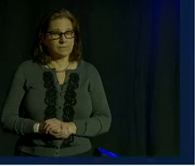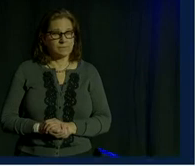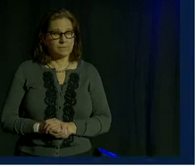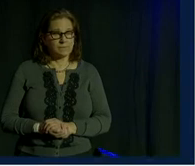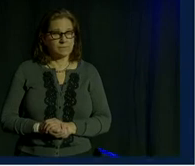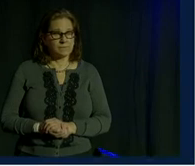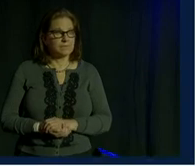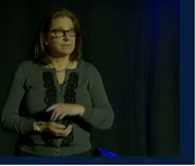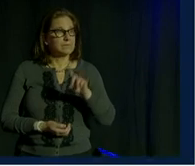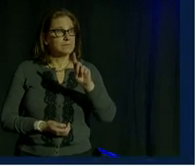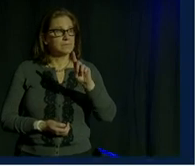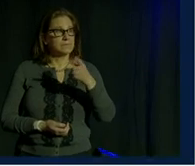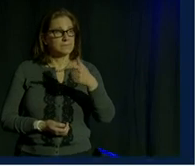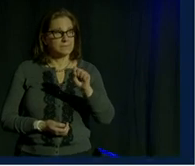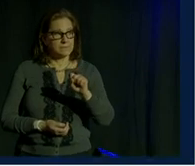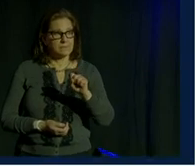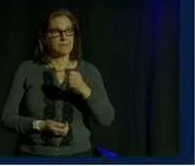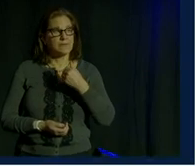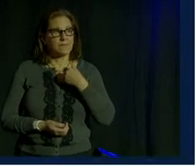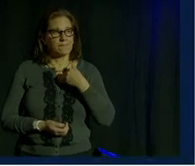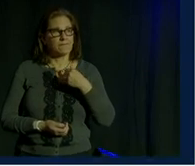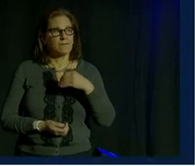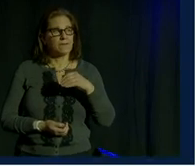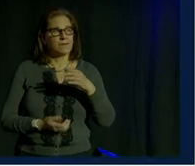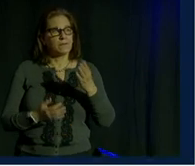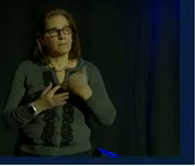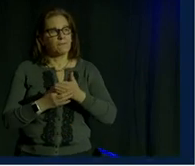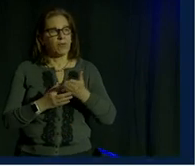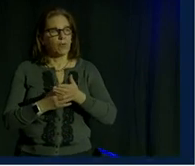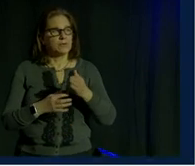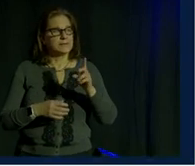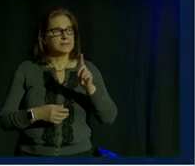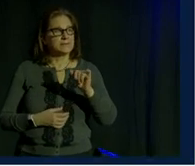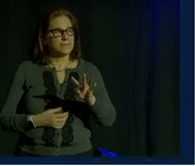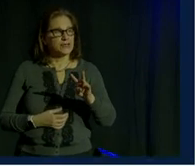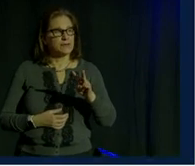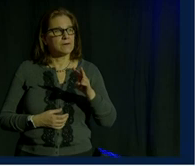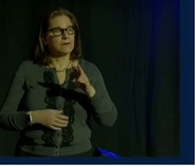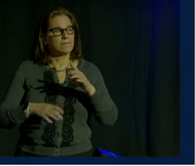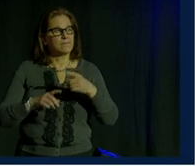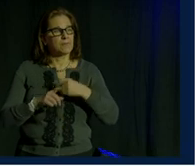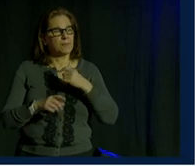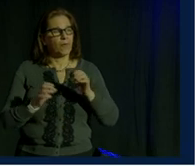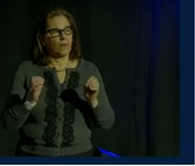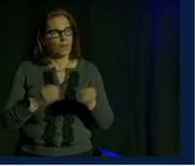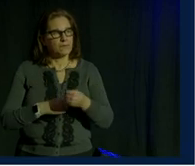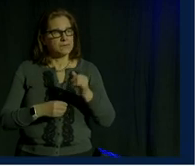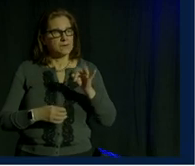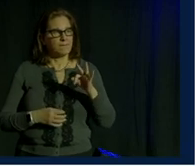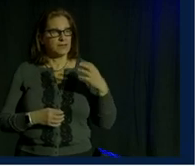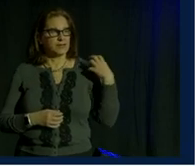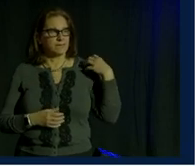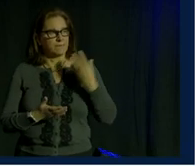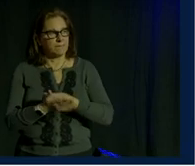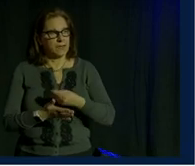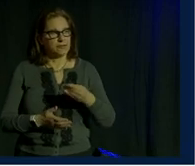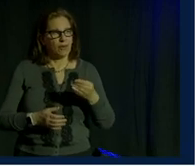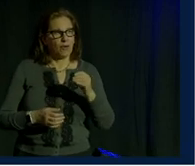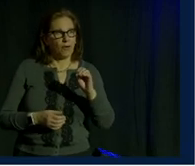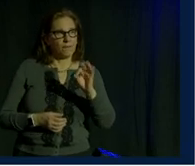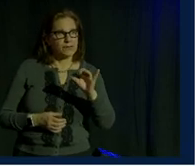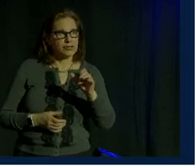Next comes from the DGS Portfolio Division. On behalf of the Office of the Chief Financial